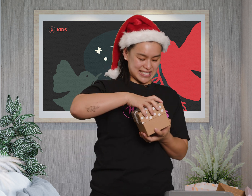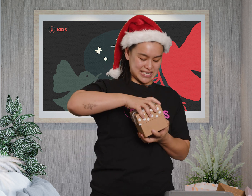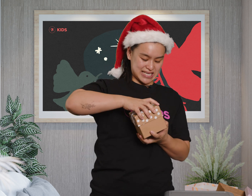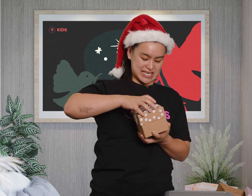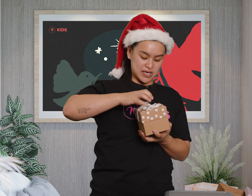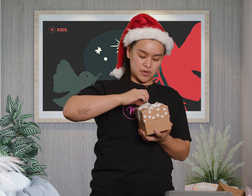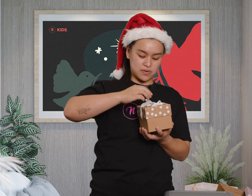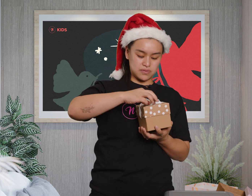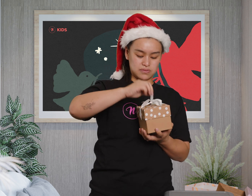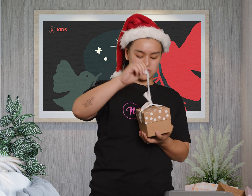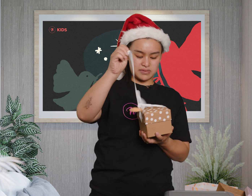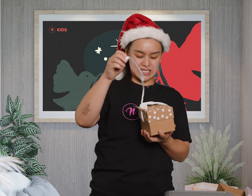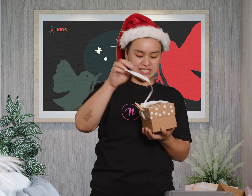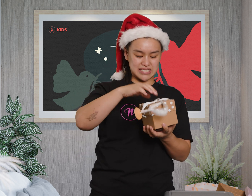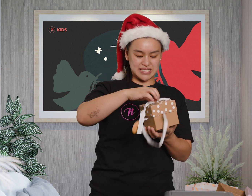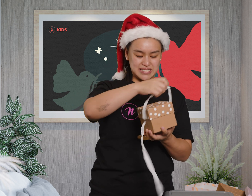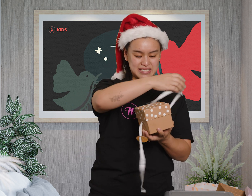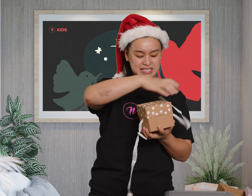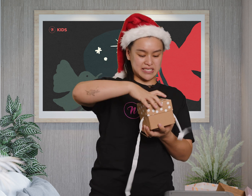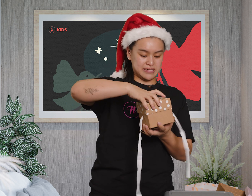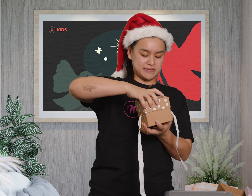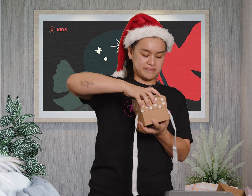is. Oh.